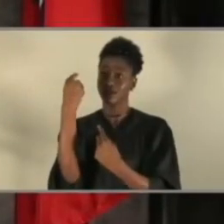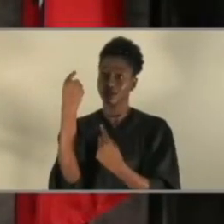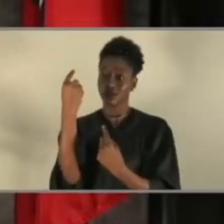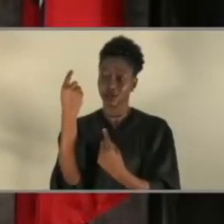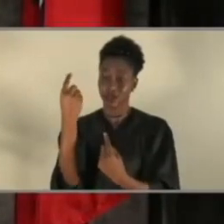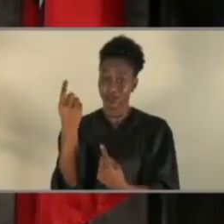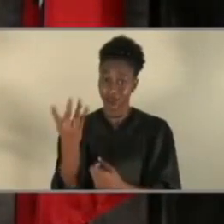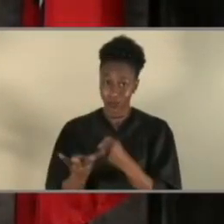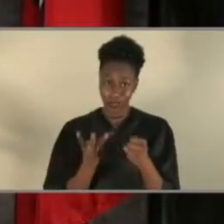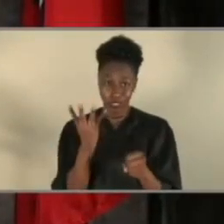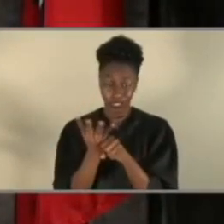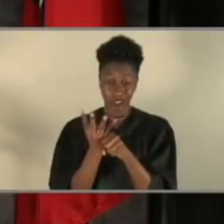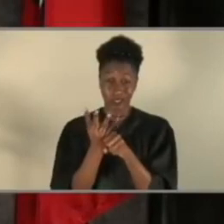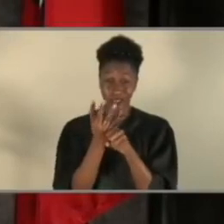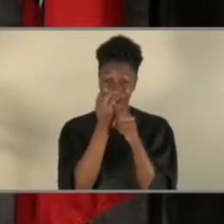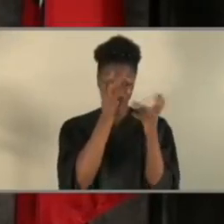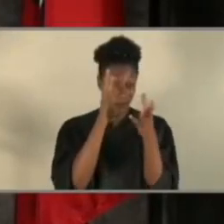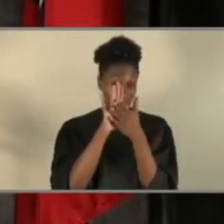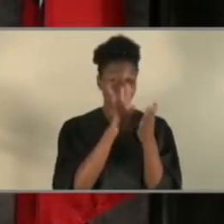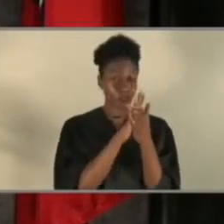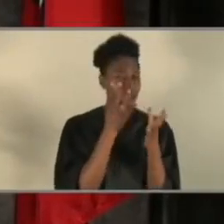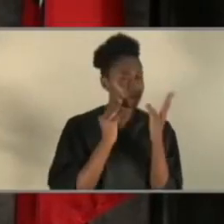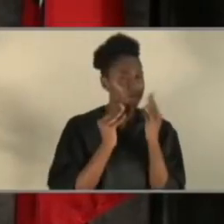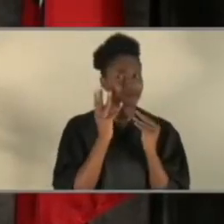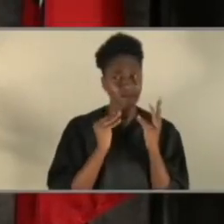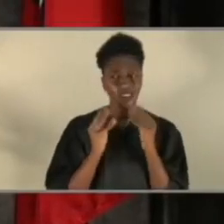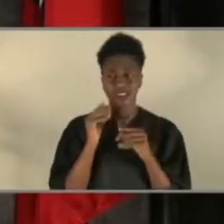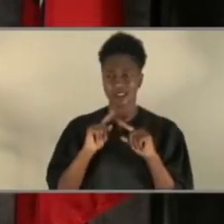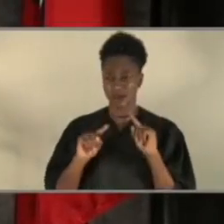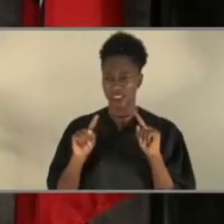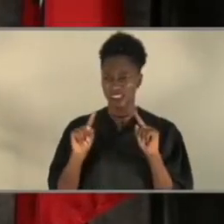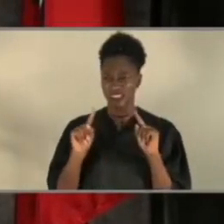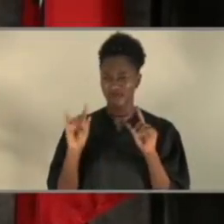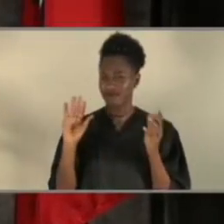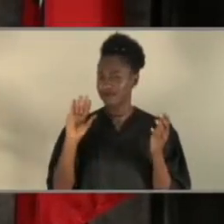I have been to many schools, but none of them are like this one.